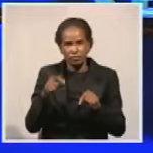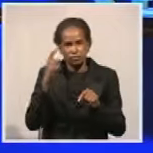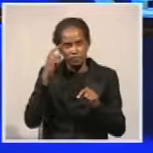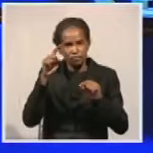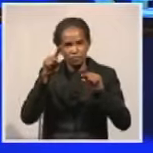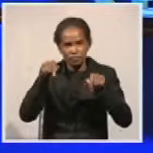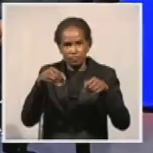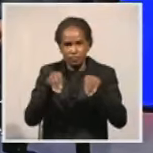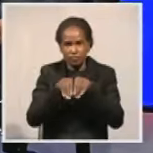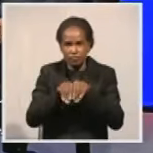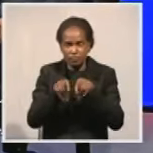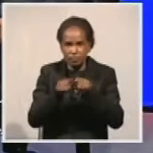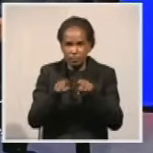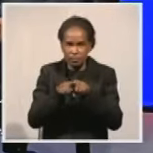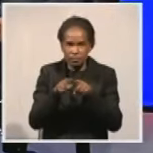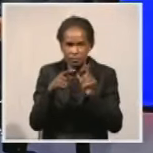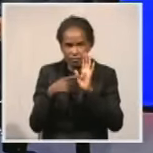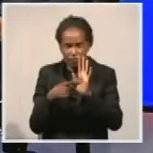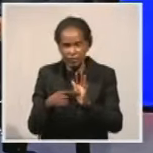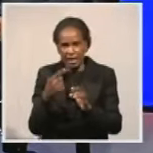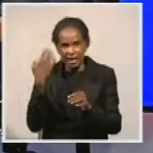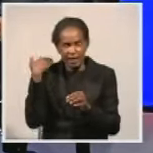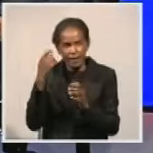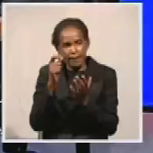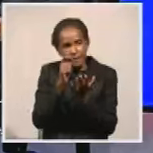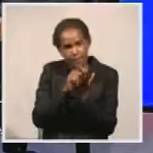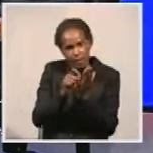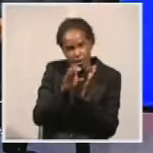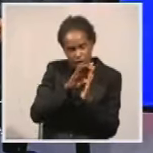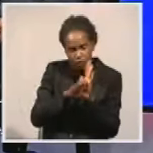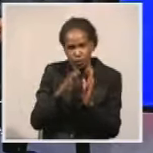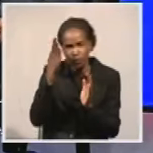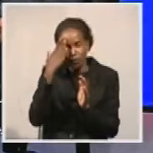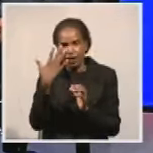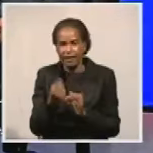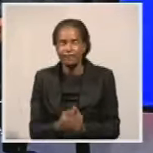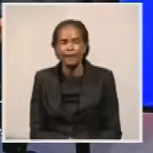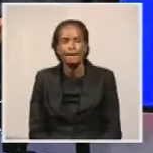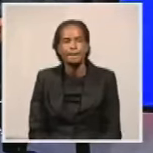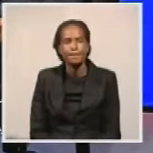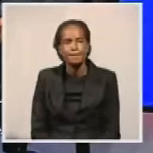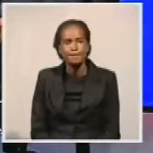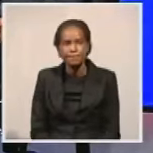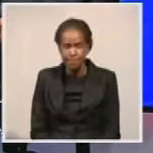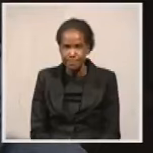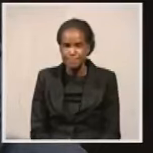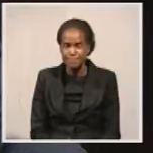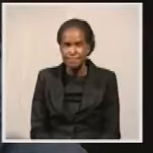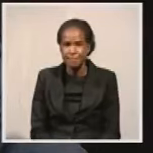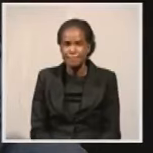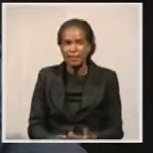But in terms of that, during the crafting as well, we know, of course, know that there are some more compromises